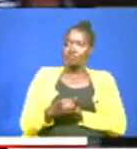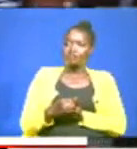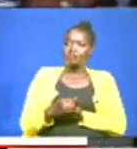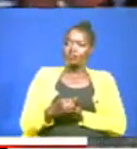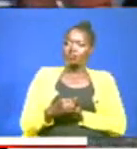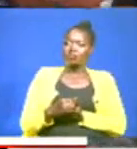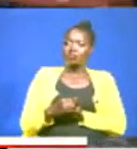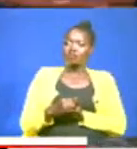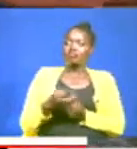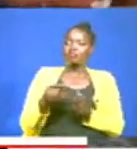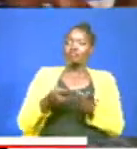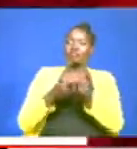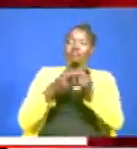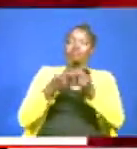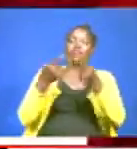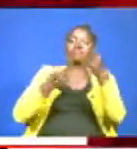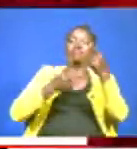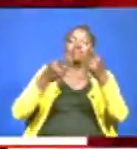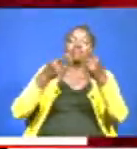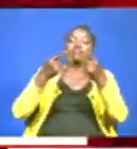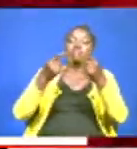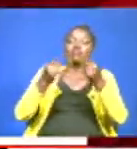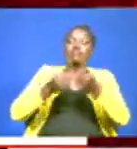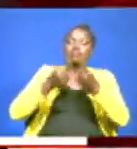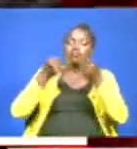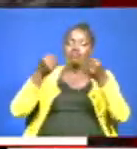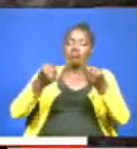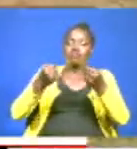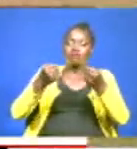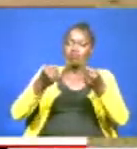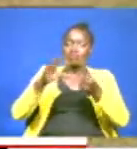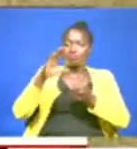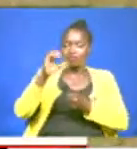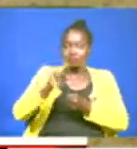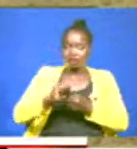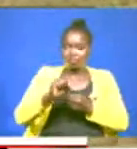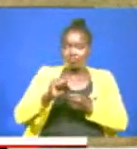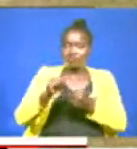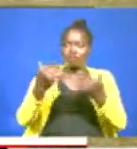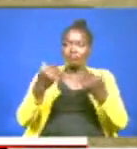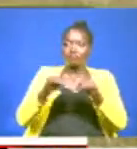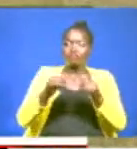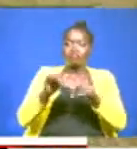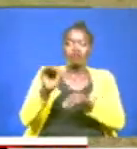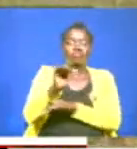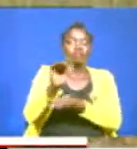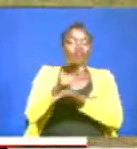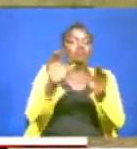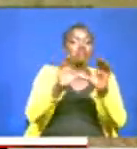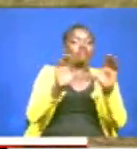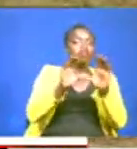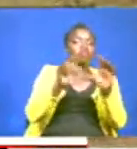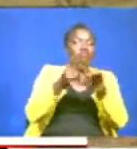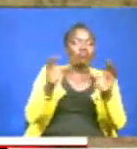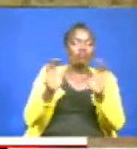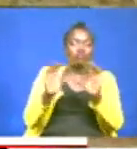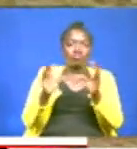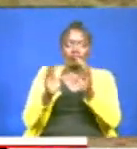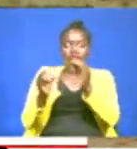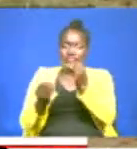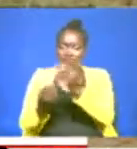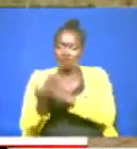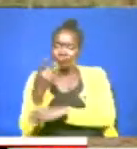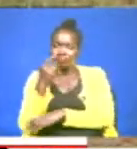Speaking while presenting the winner's trophy, Sports Cabinet Secretary Ababu Namwamba urged coaches from elite clubs to nurture talents from the